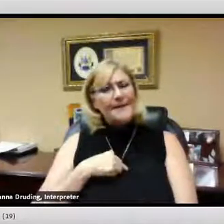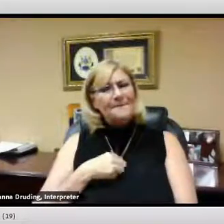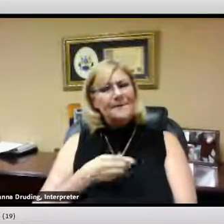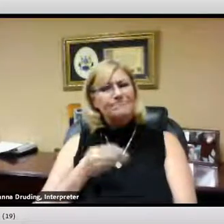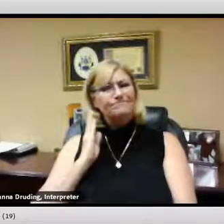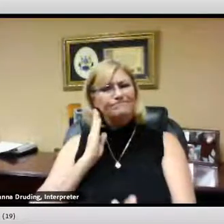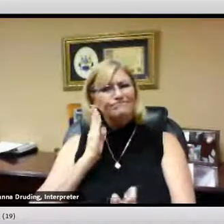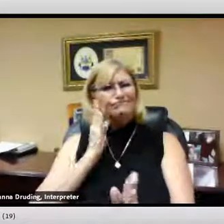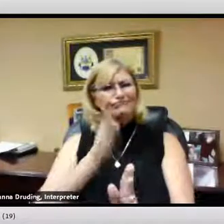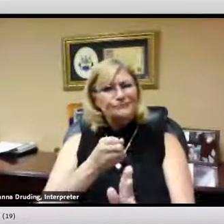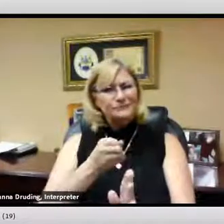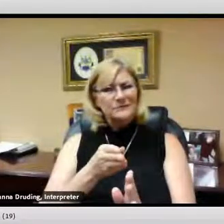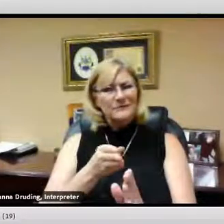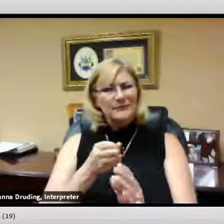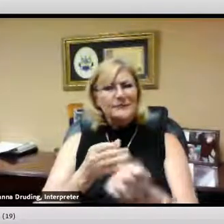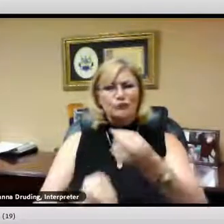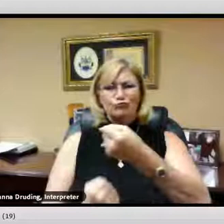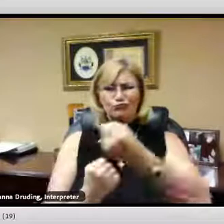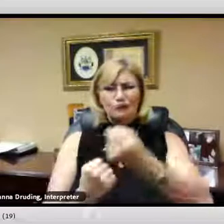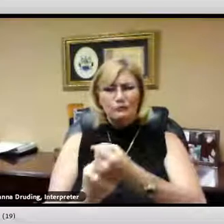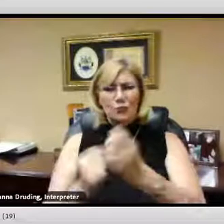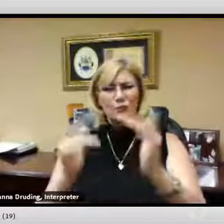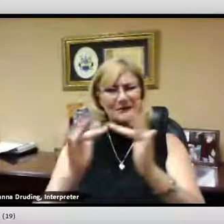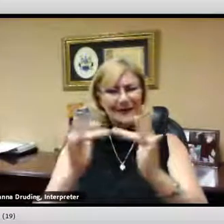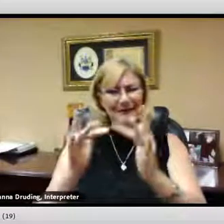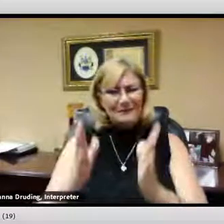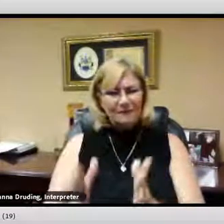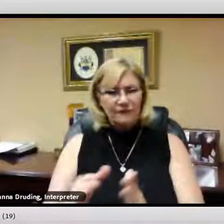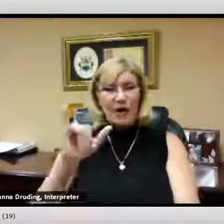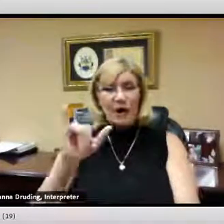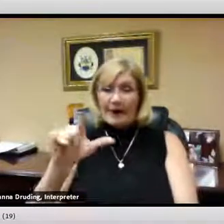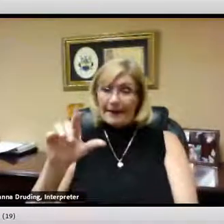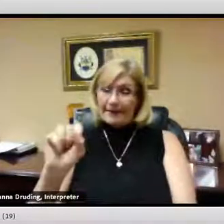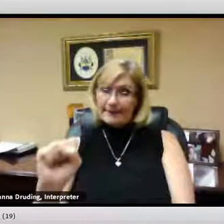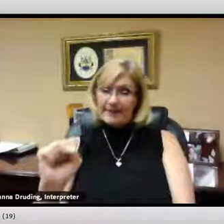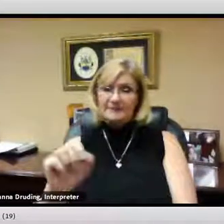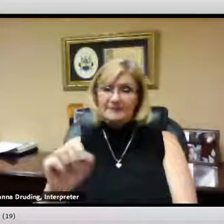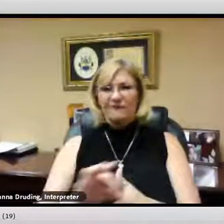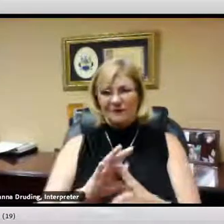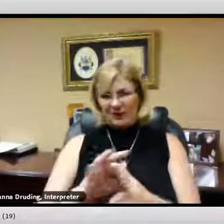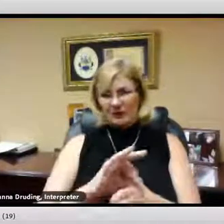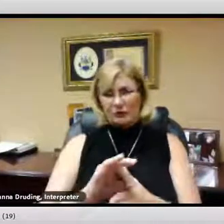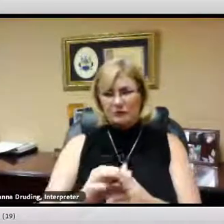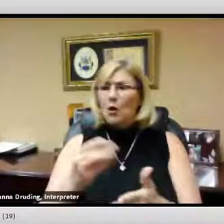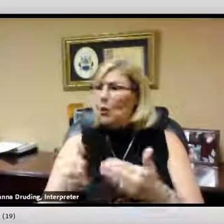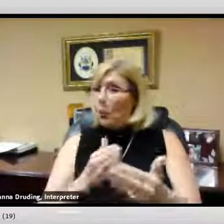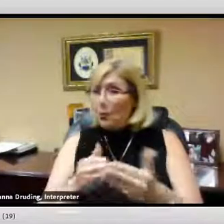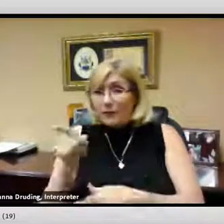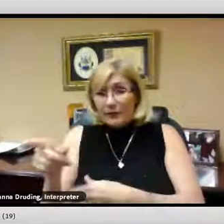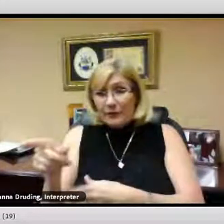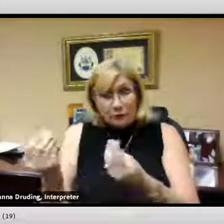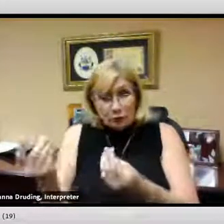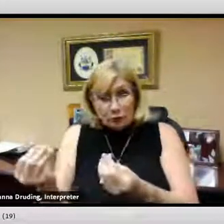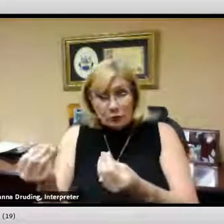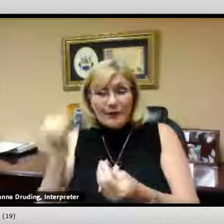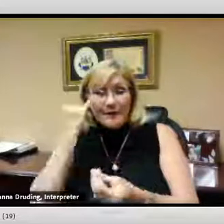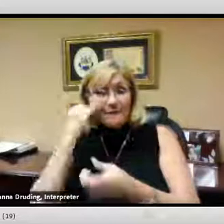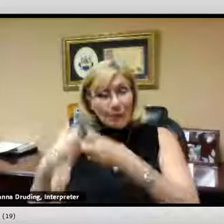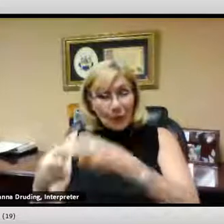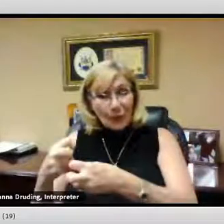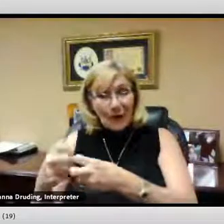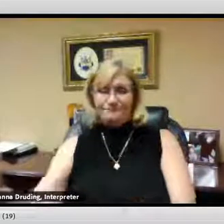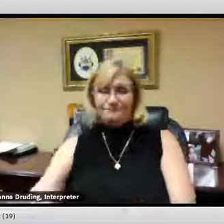main support contact for our ILS functions, for everything our ILS does. If there's a problem with it, I'm the